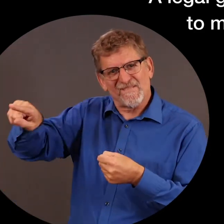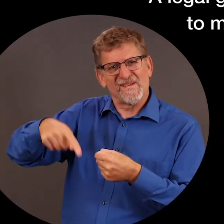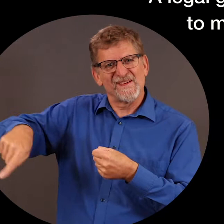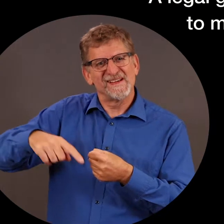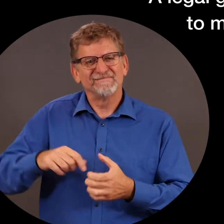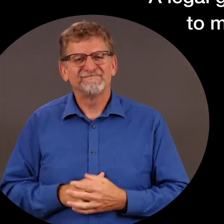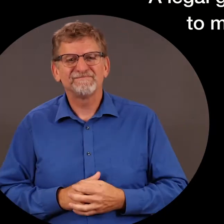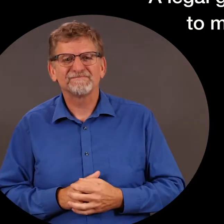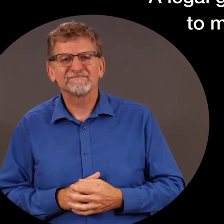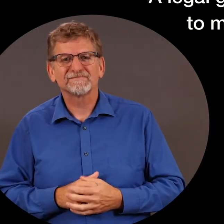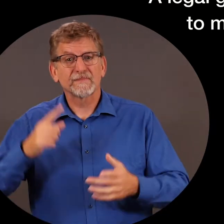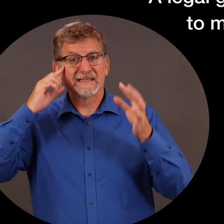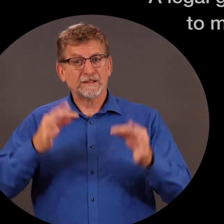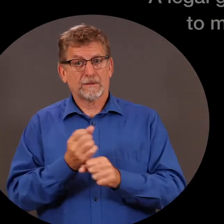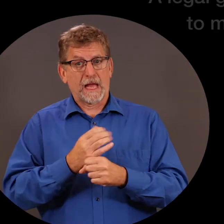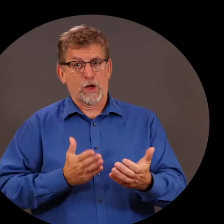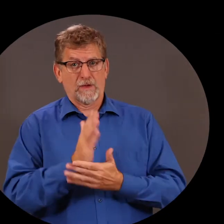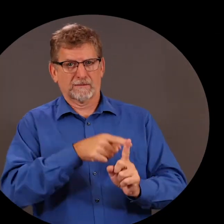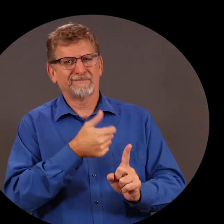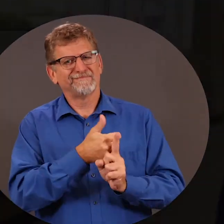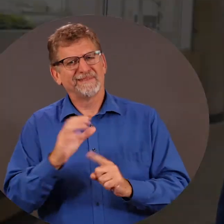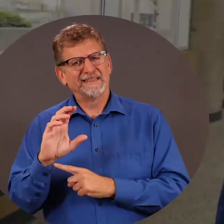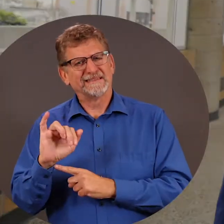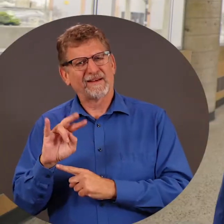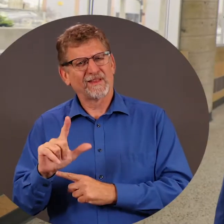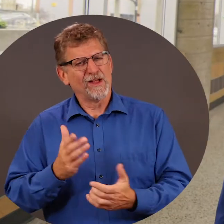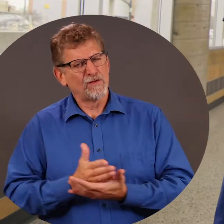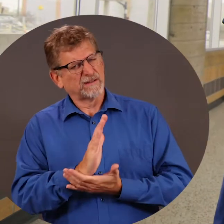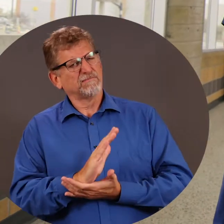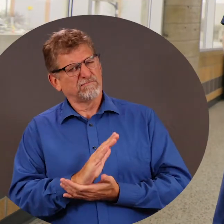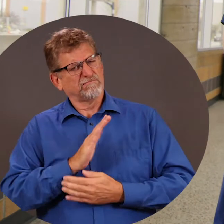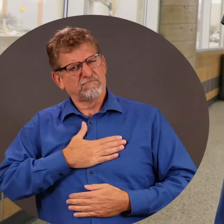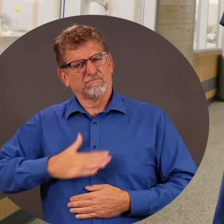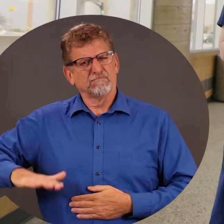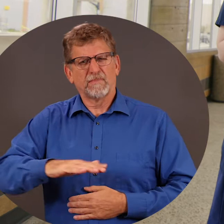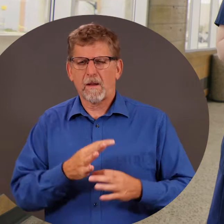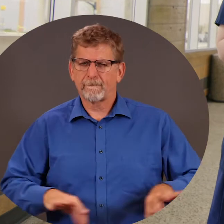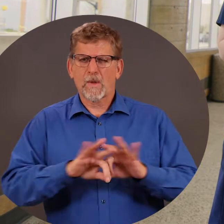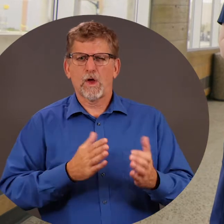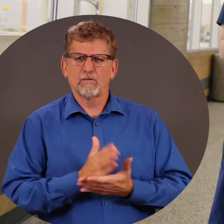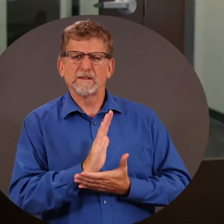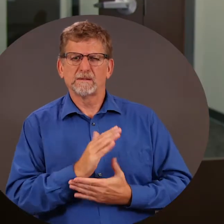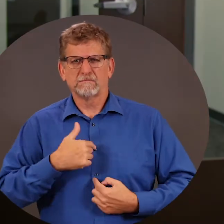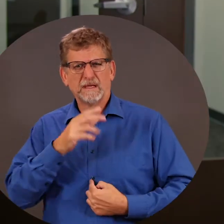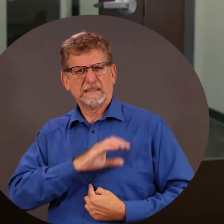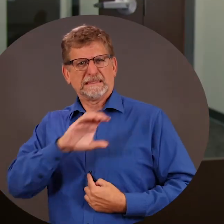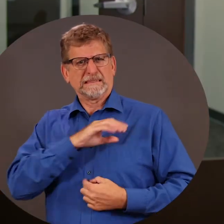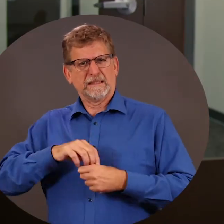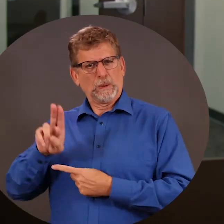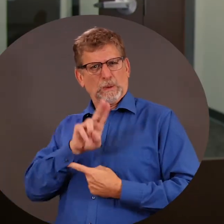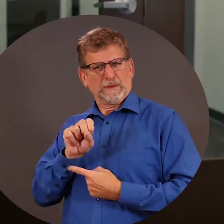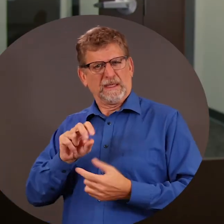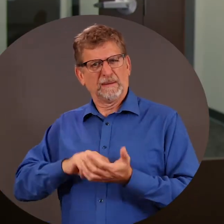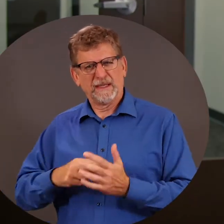by the court to make those decisions for them. Decision-making rights are a civil right, and it's an important civil right. Being a citizen